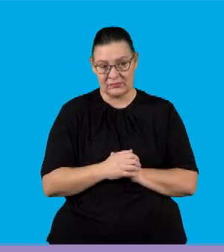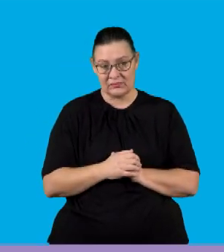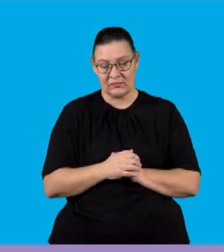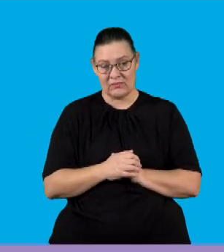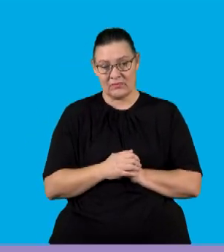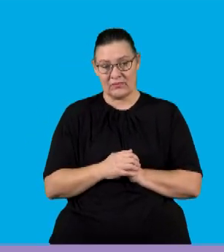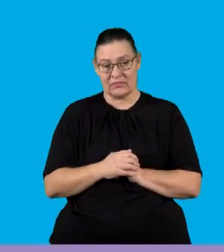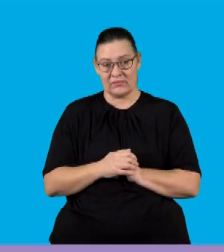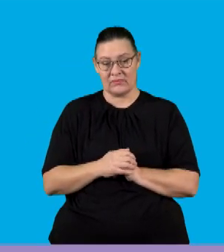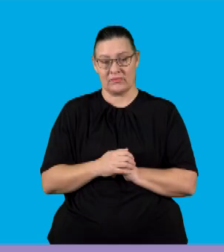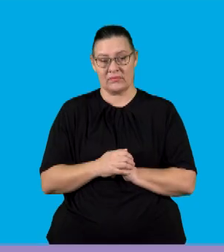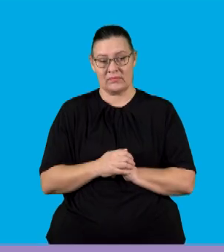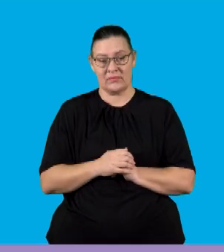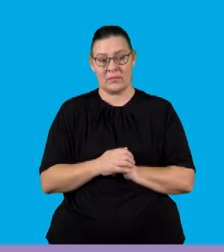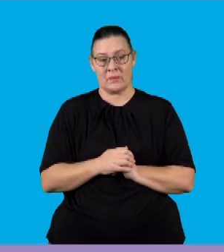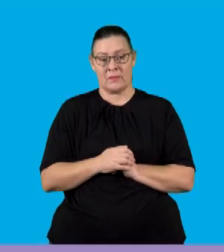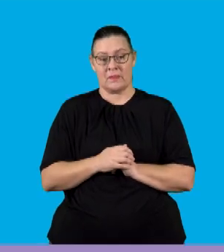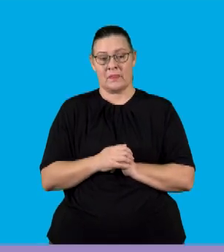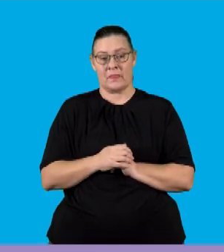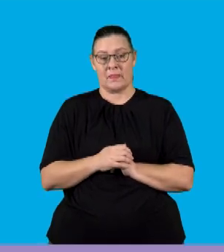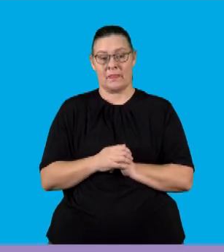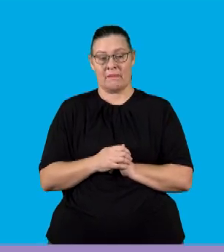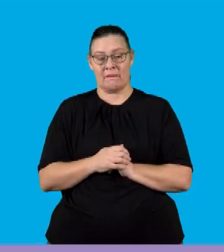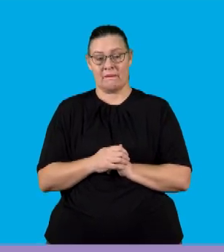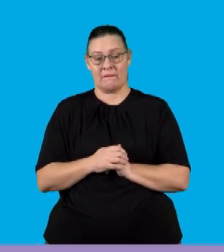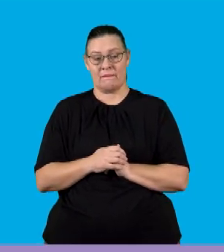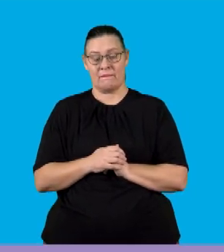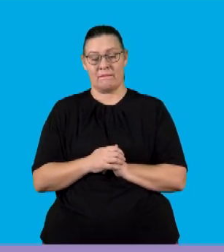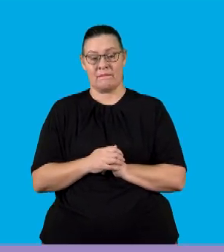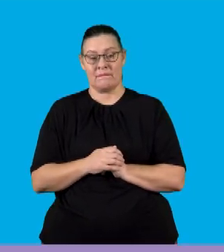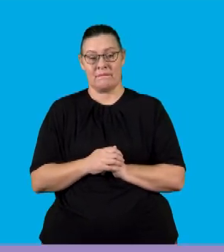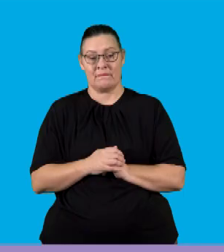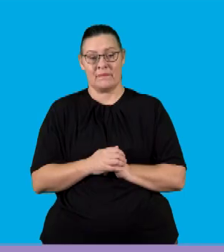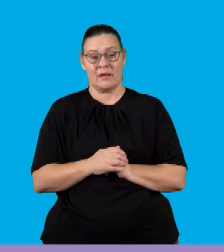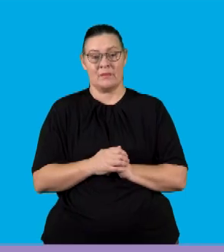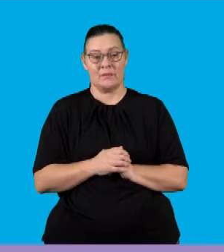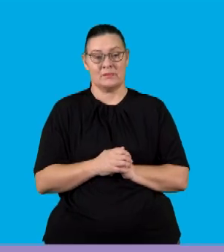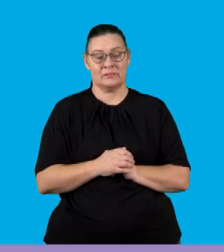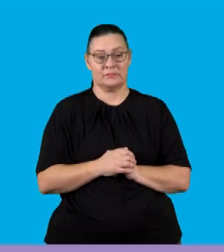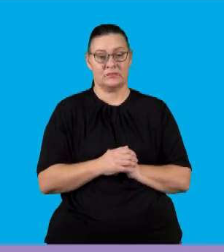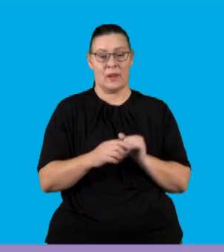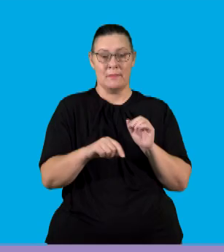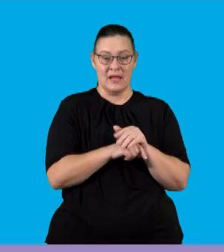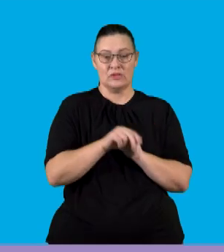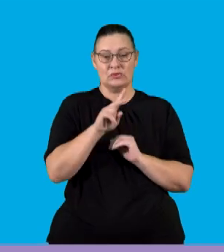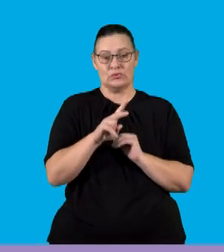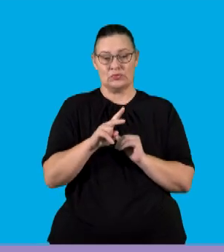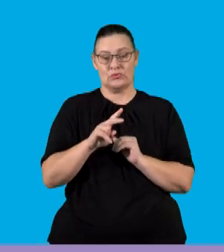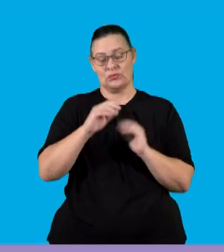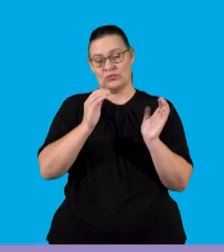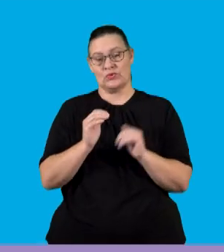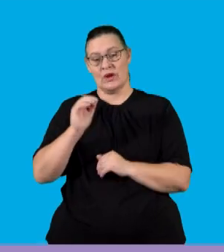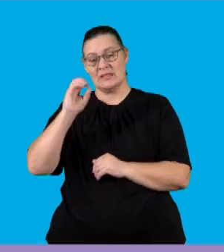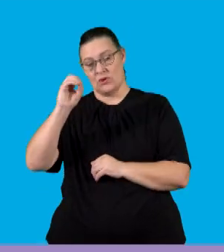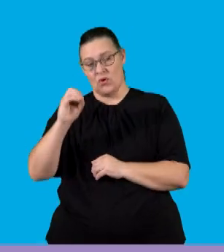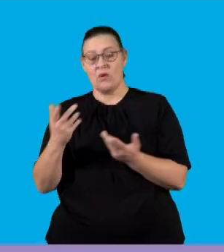2, and we have there a 5 multiplied by a 0. This will make it a negative 2, and 5